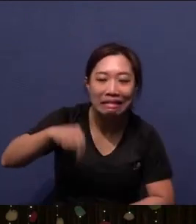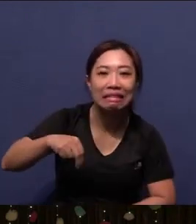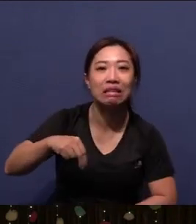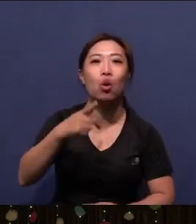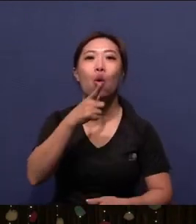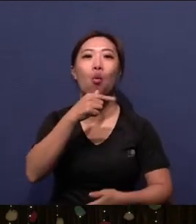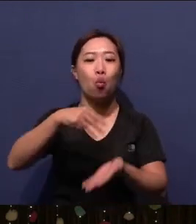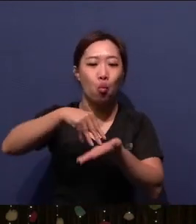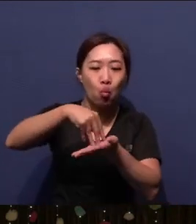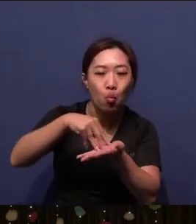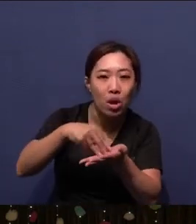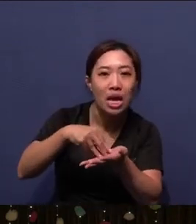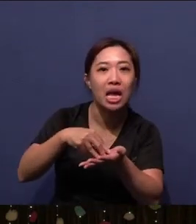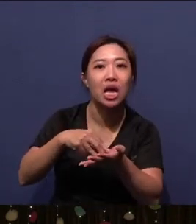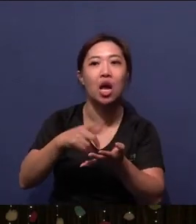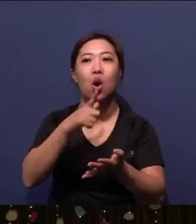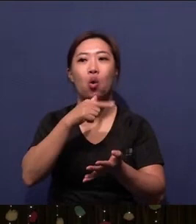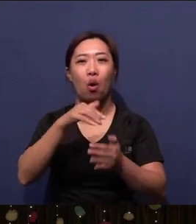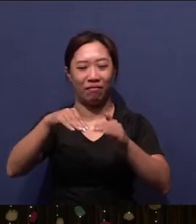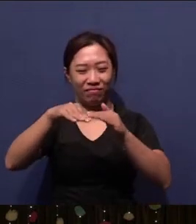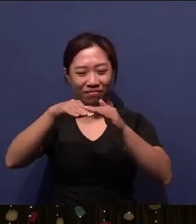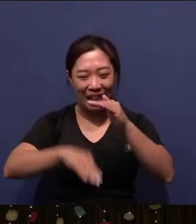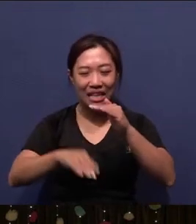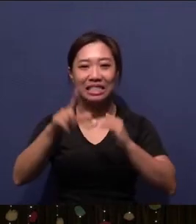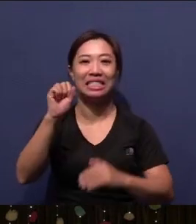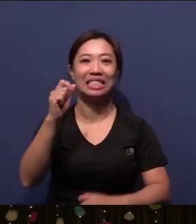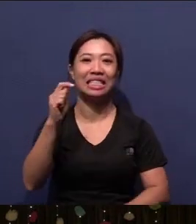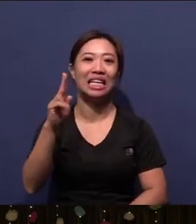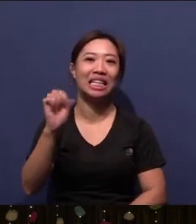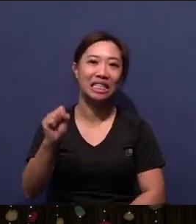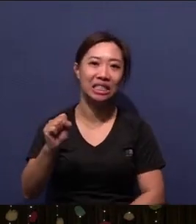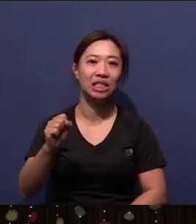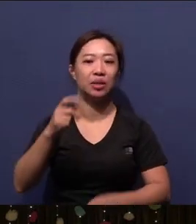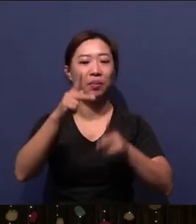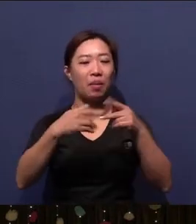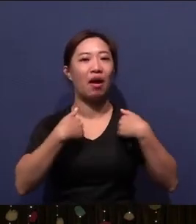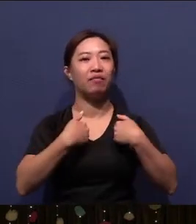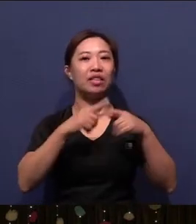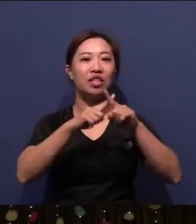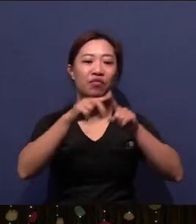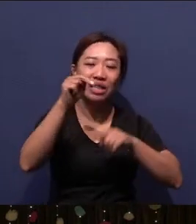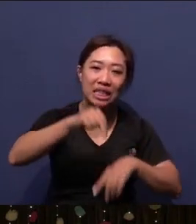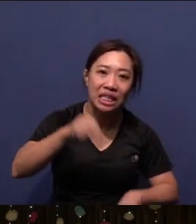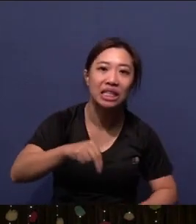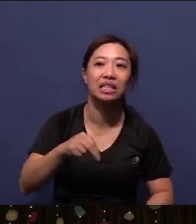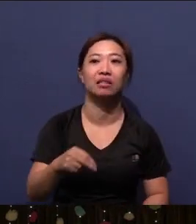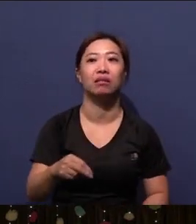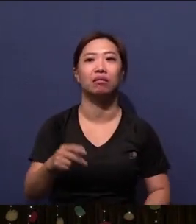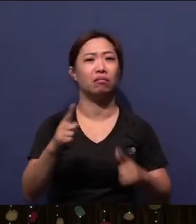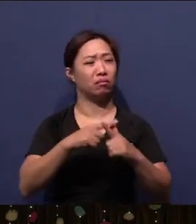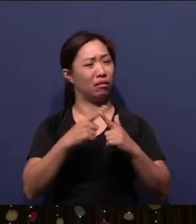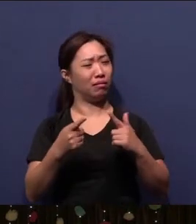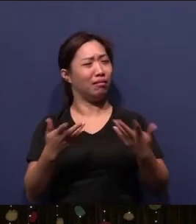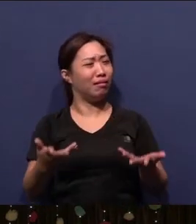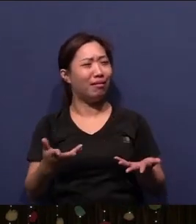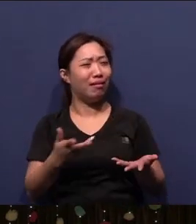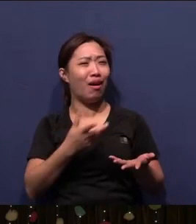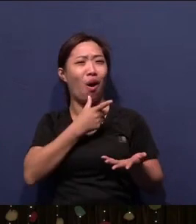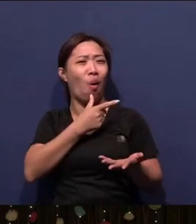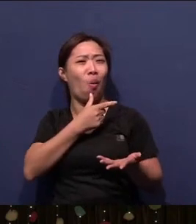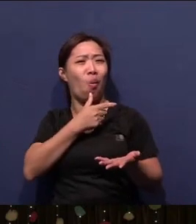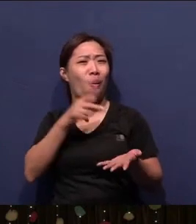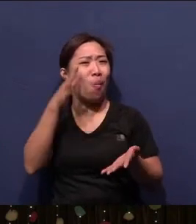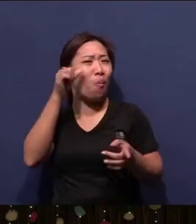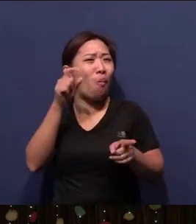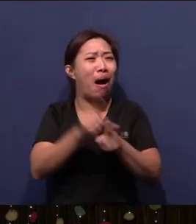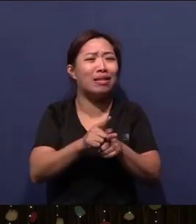vulnerable, those who have later status, and those who have different needs. But then the question comes out, who is this